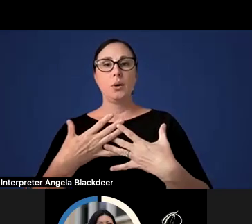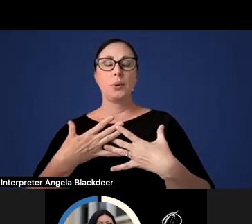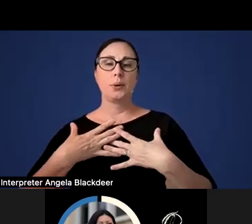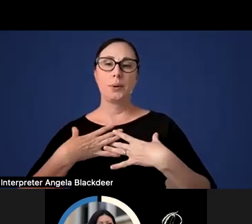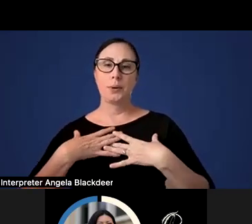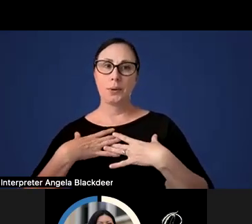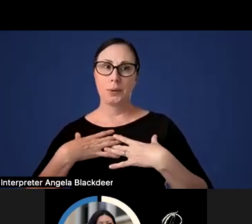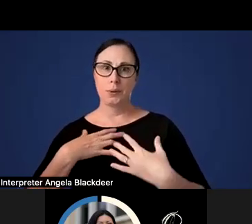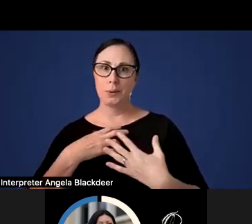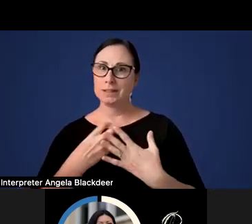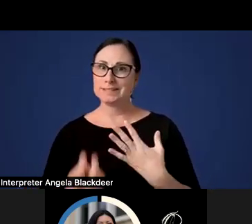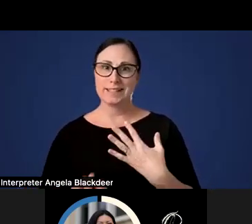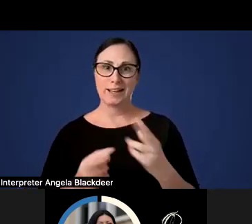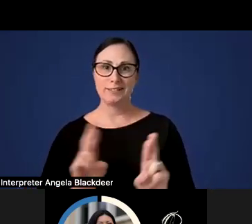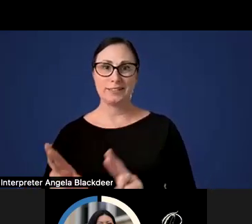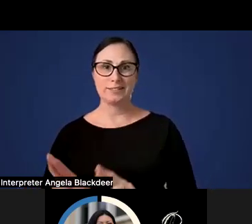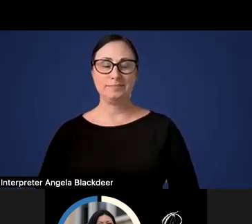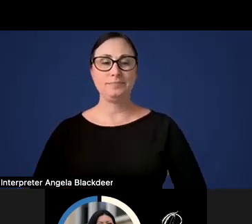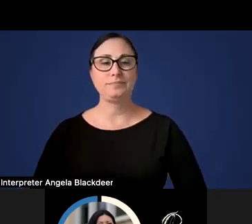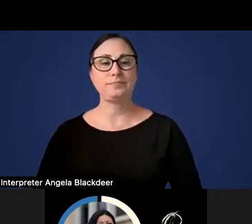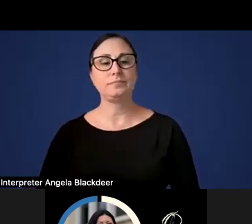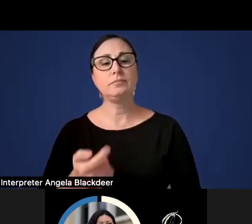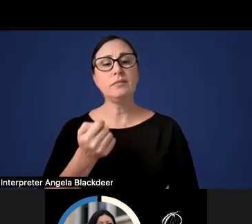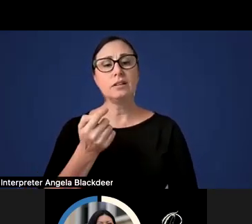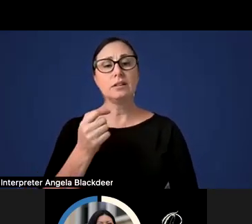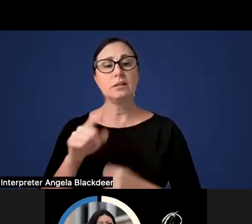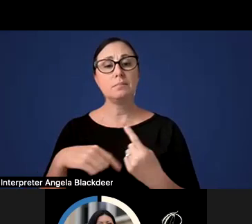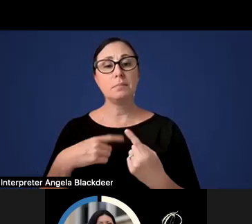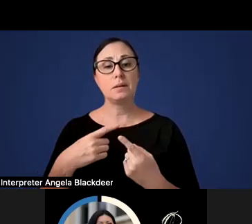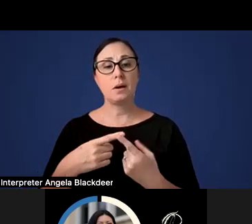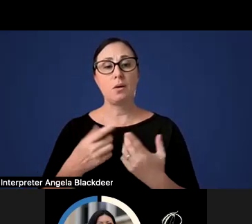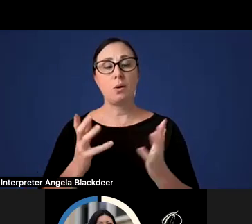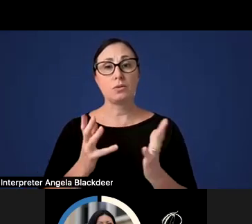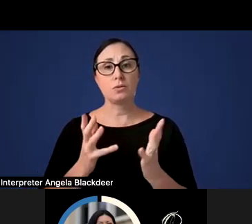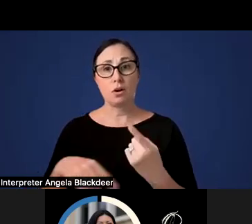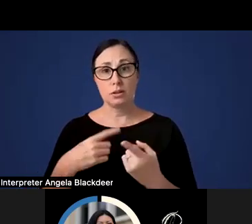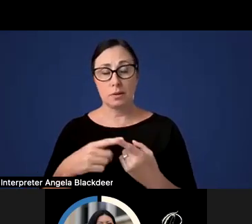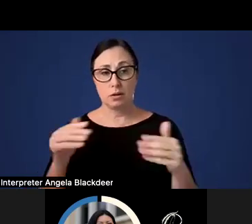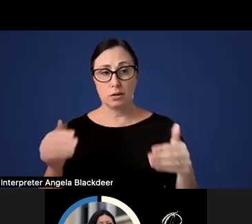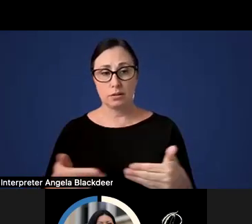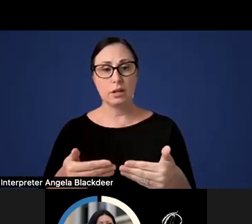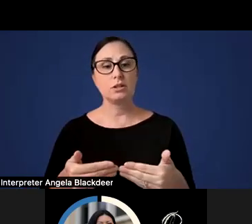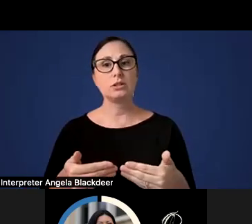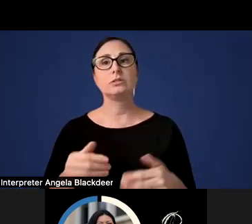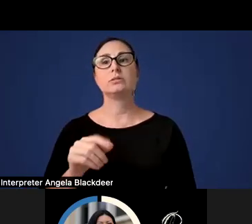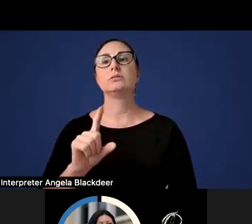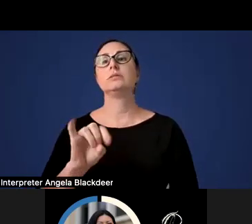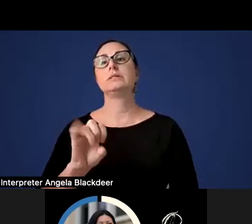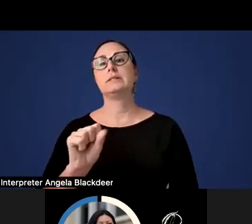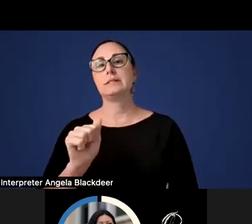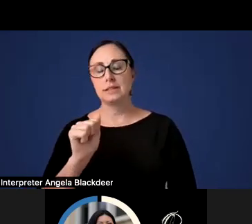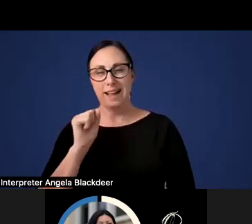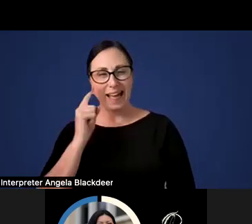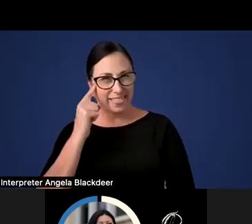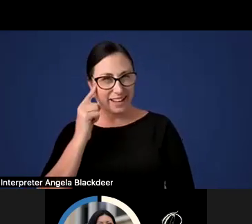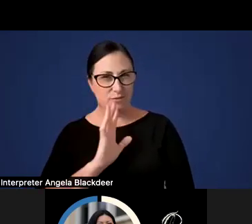So a little bit of what we talked about in our introductions. Lisa, I believe that you touched on this, and Afton, you spoke